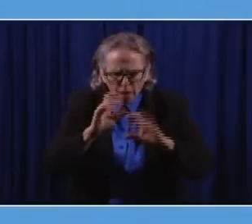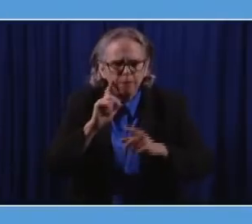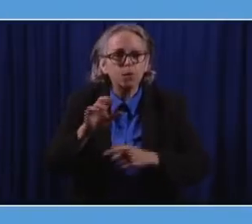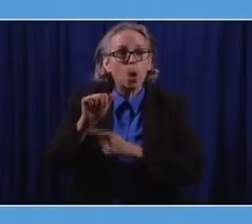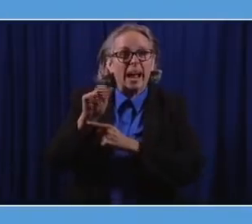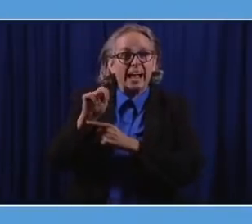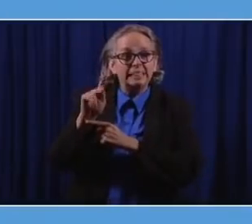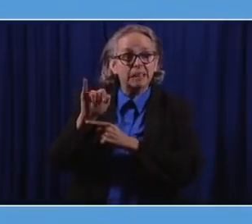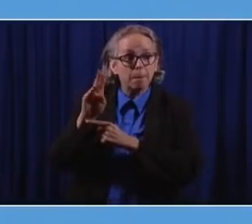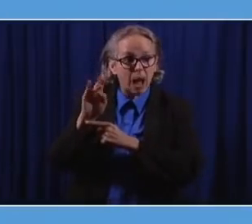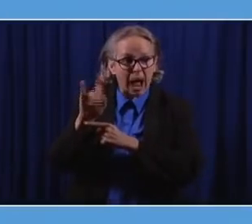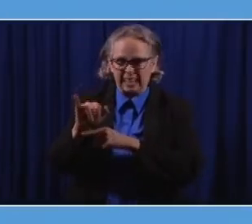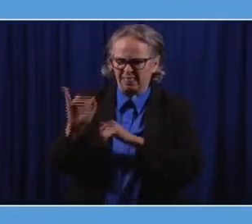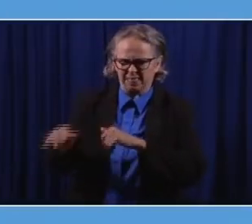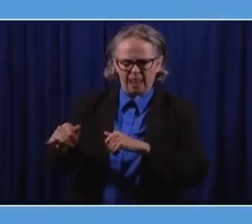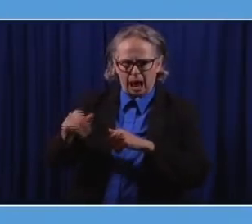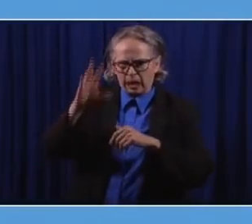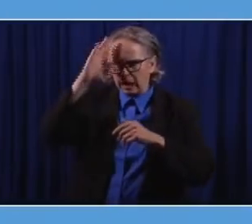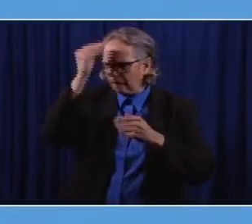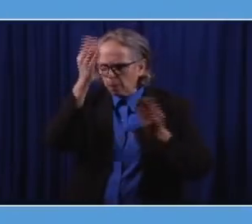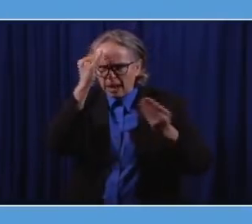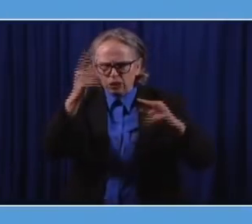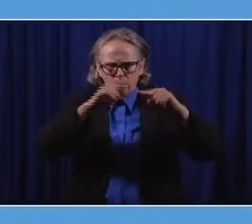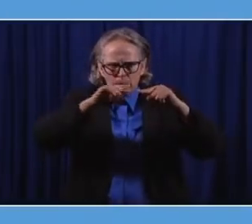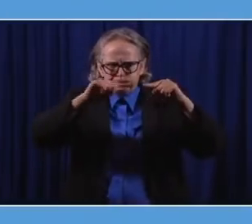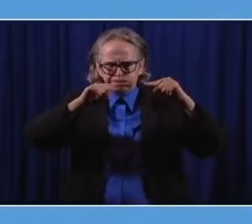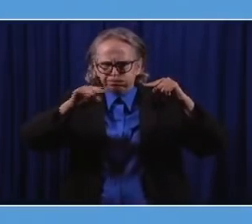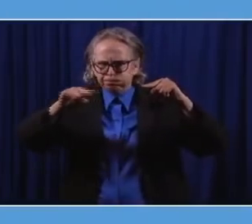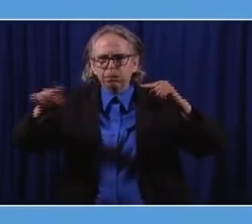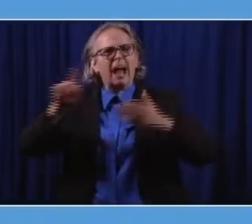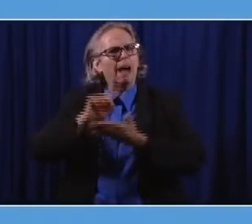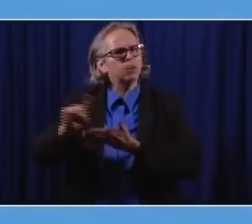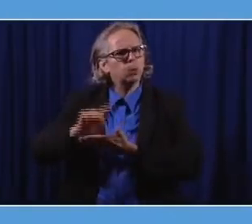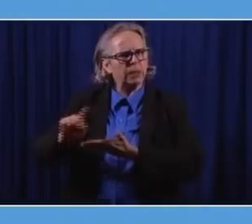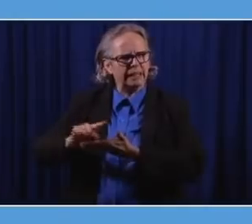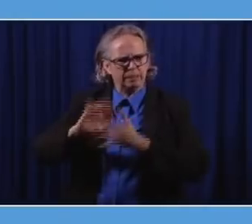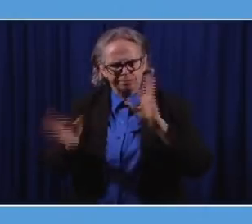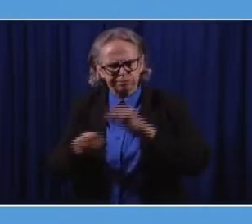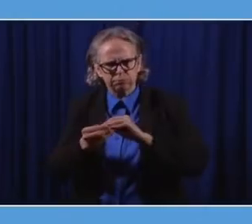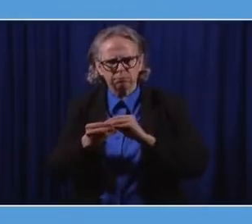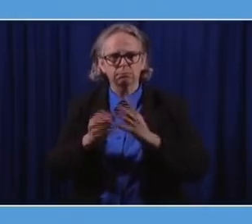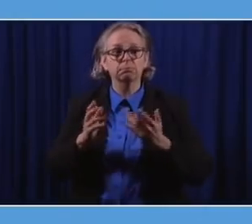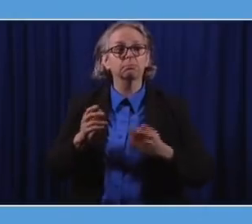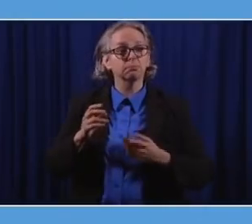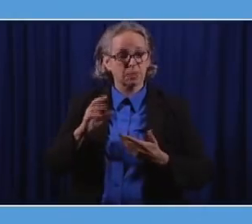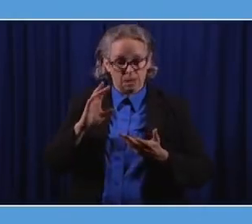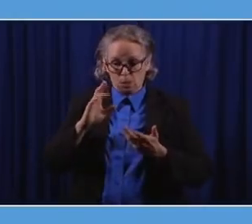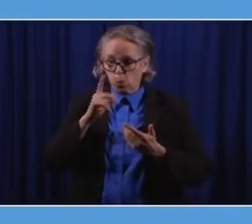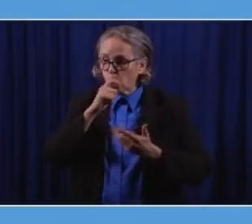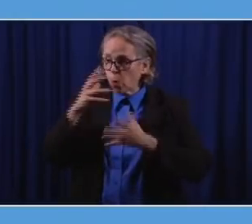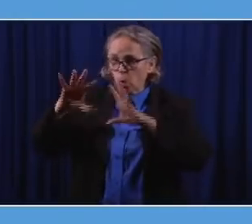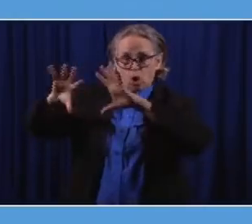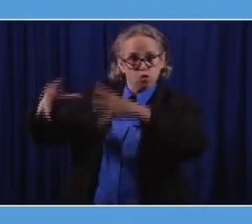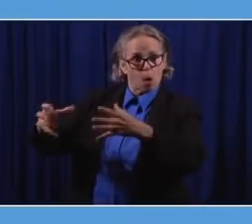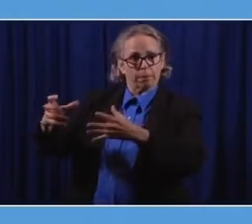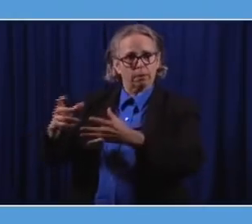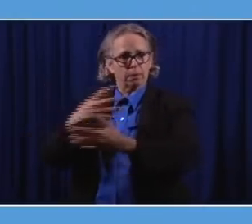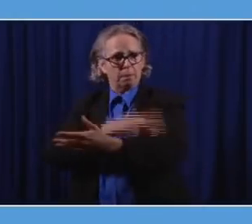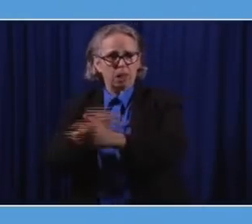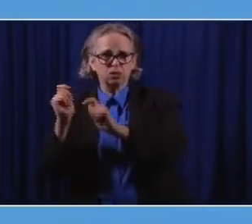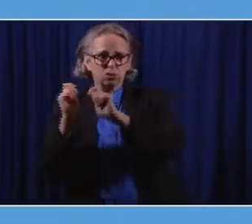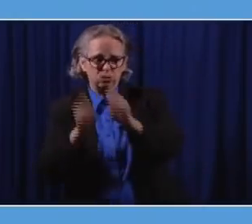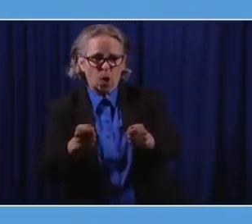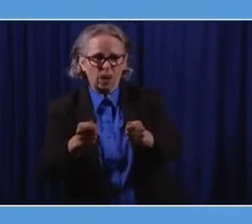displays the weekly percentage of donors that had COVID-19 antibodies in their blood and compares Ohio's levels with the